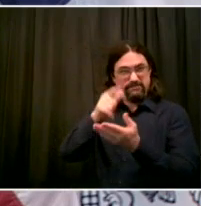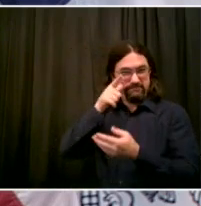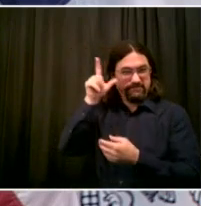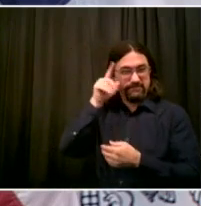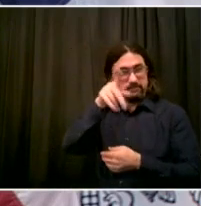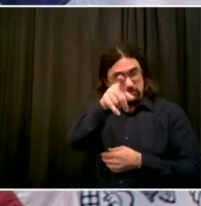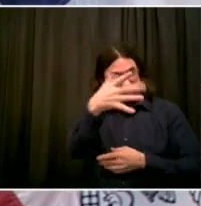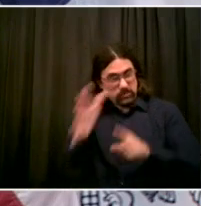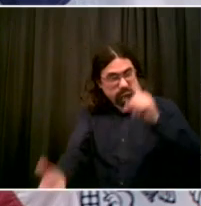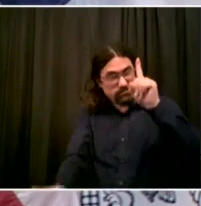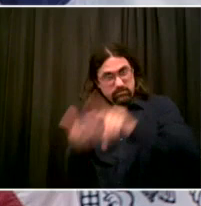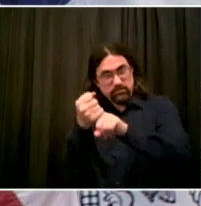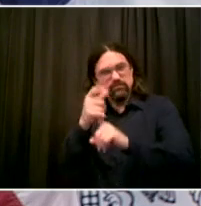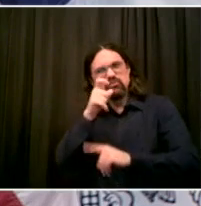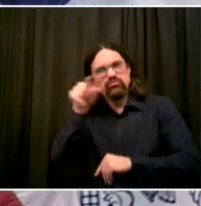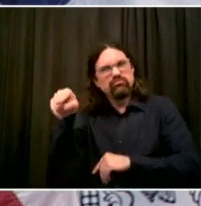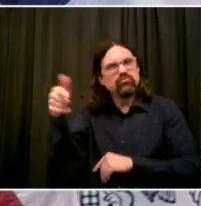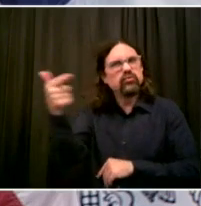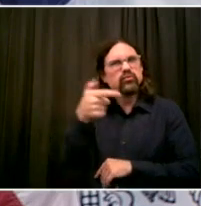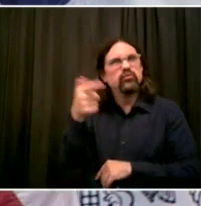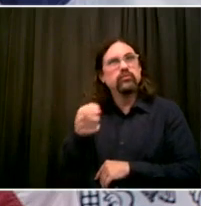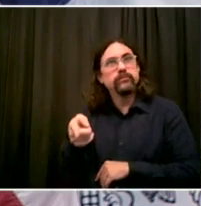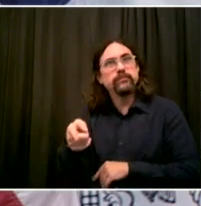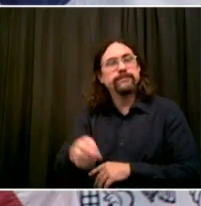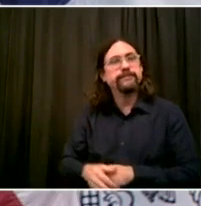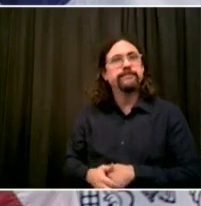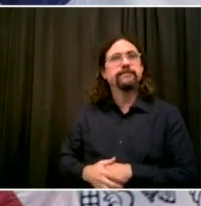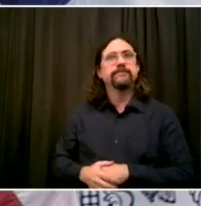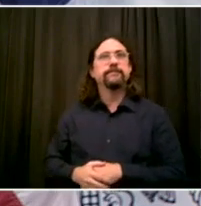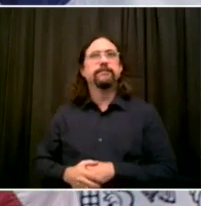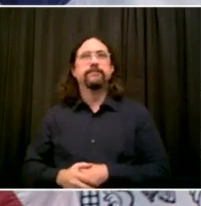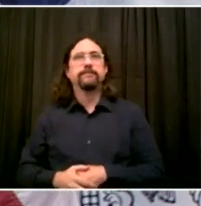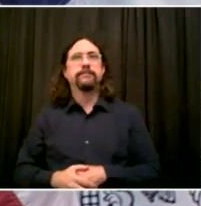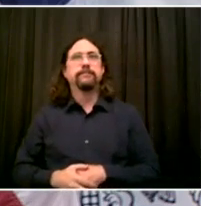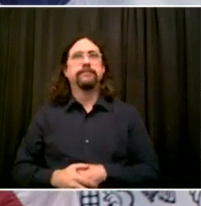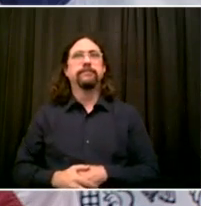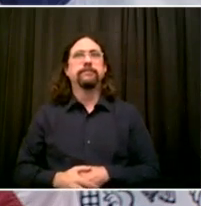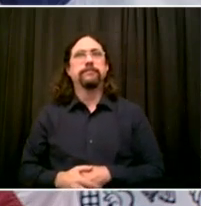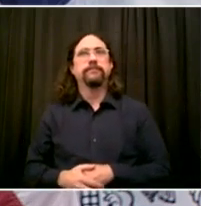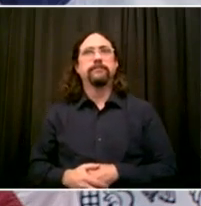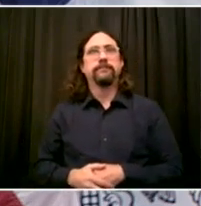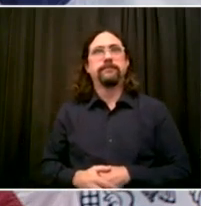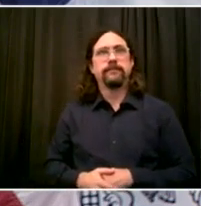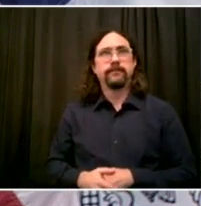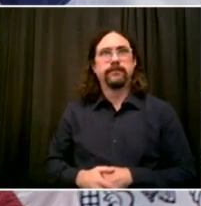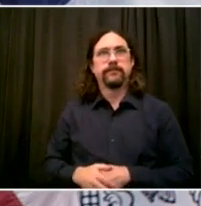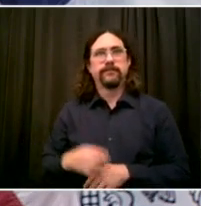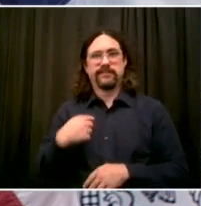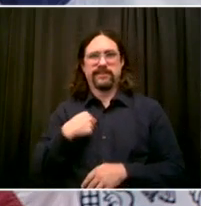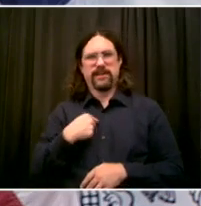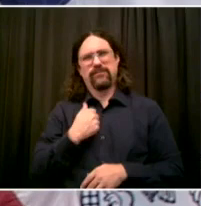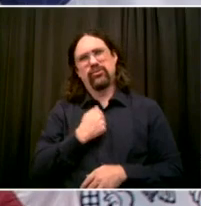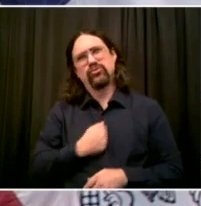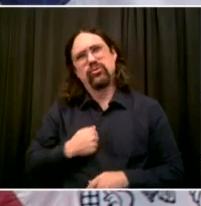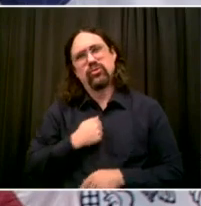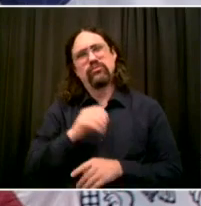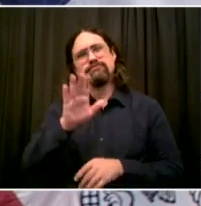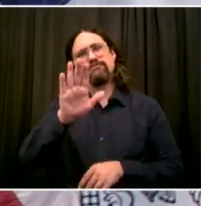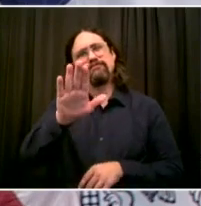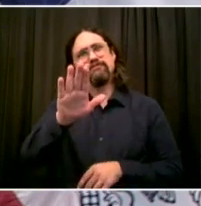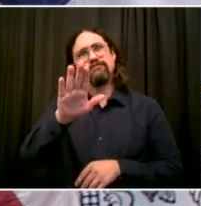when we lose someone, and my condolences to your community. I don't have an update, but we'll get you one in the next few hours for sure.